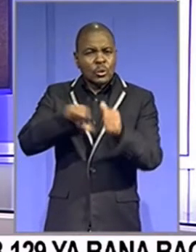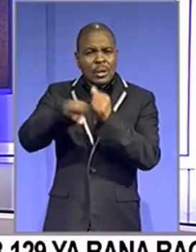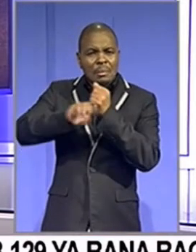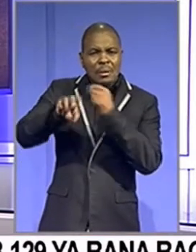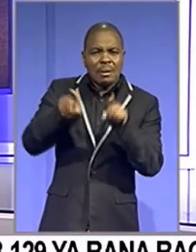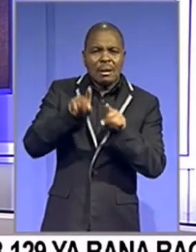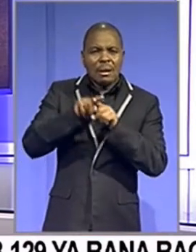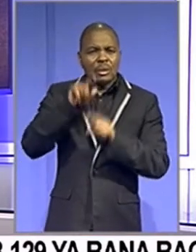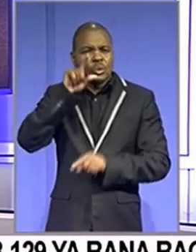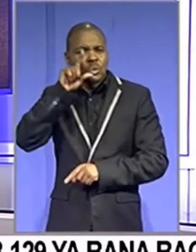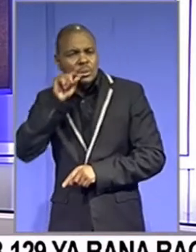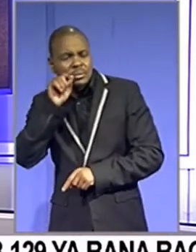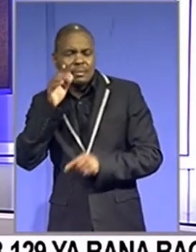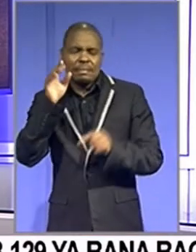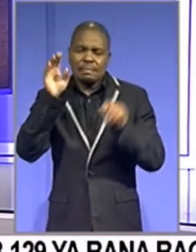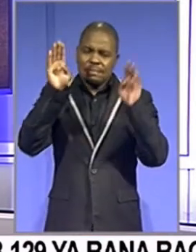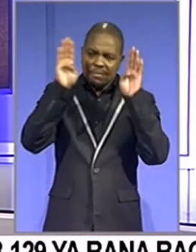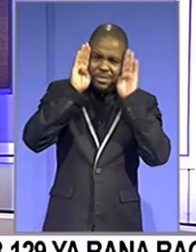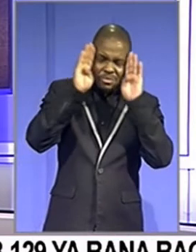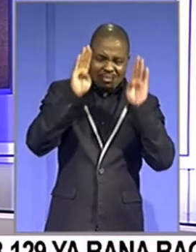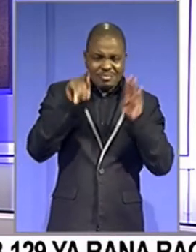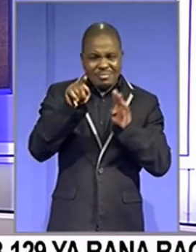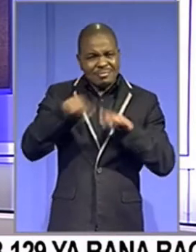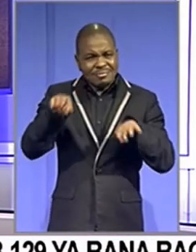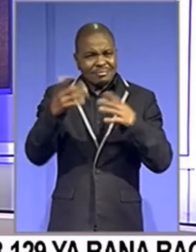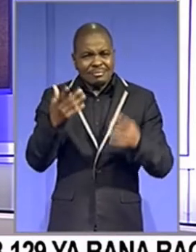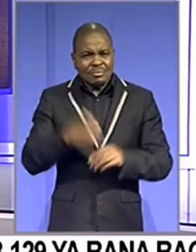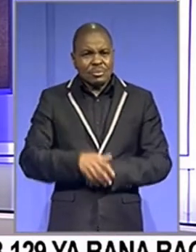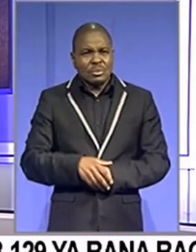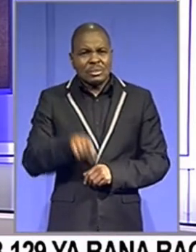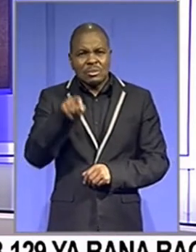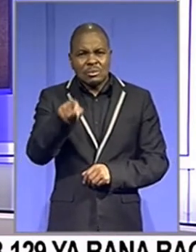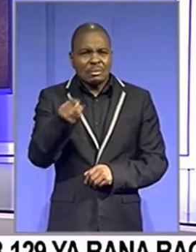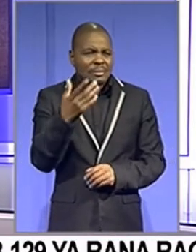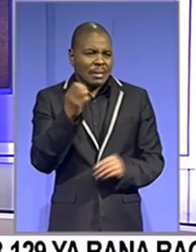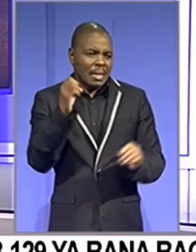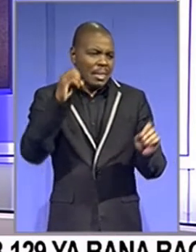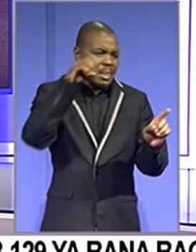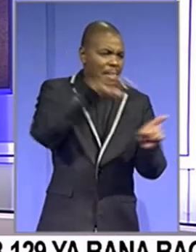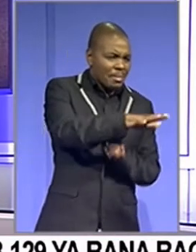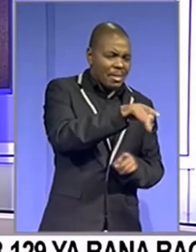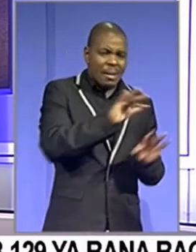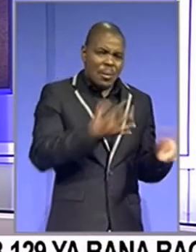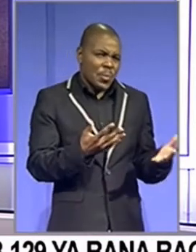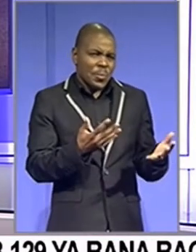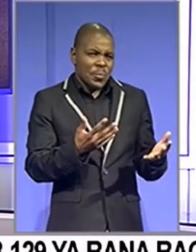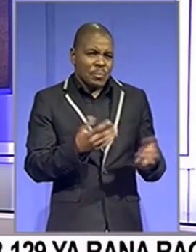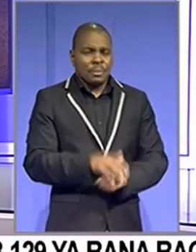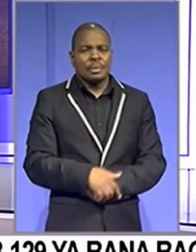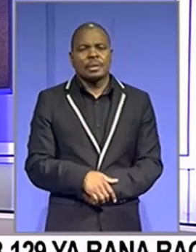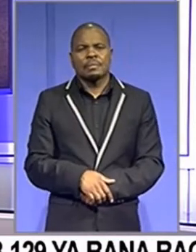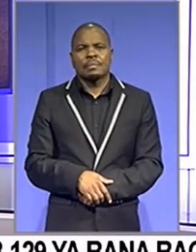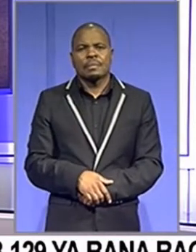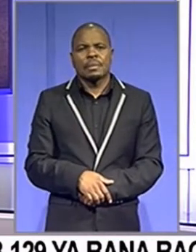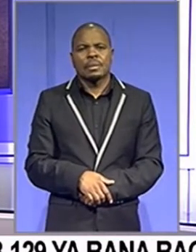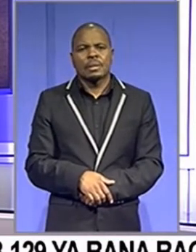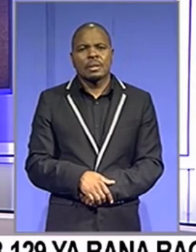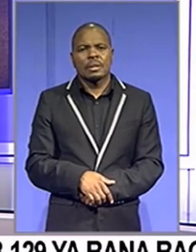bo Twitter, Facebook e ka ba ditšhomišo tse di na le seabe mo tabeng e.